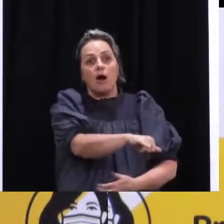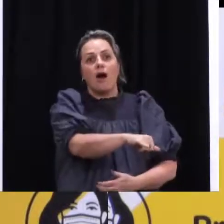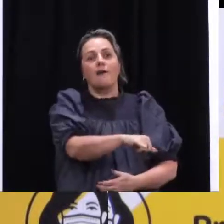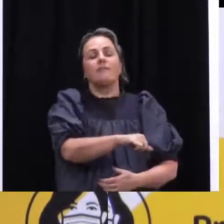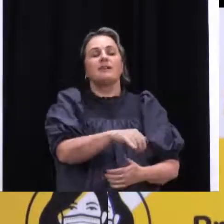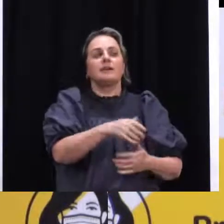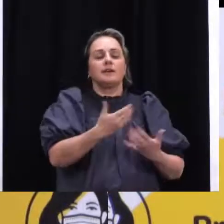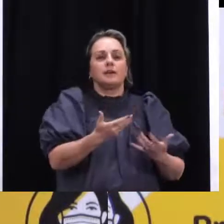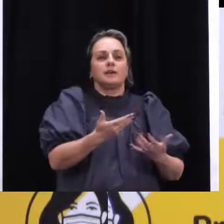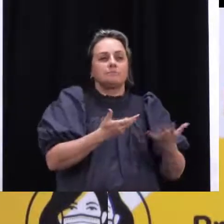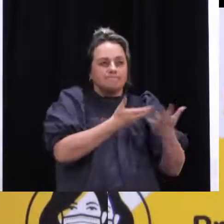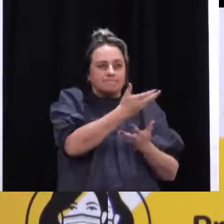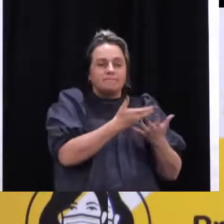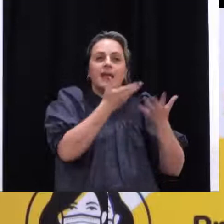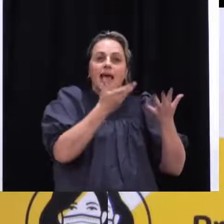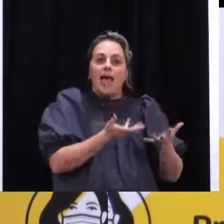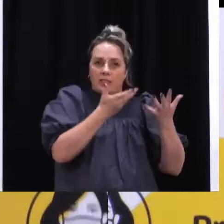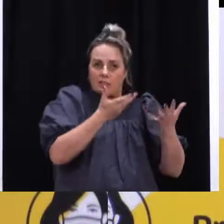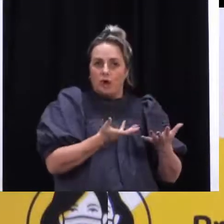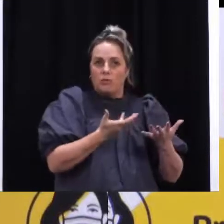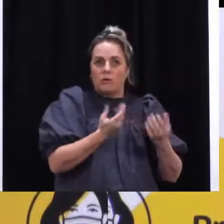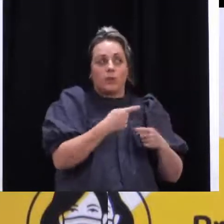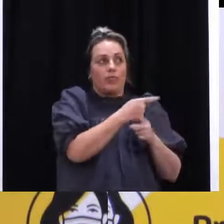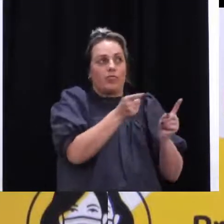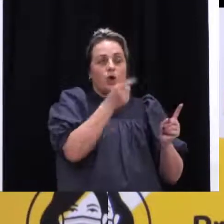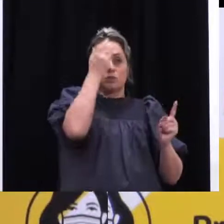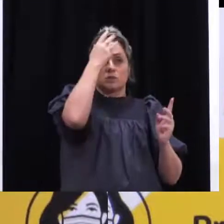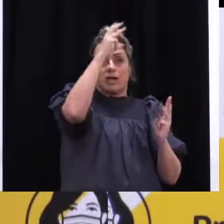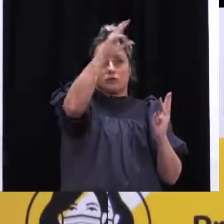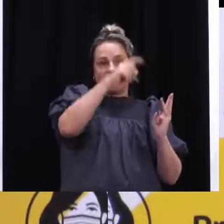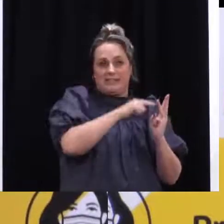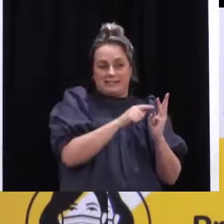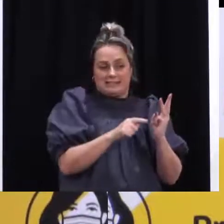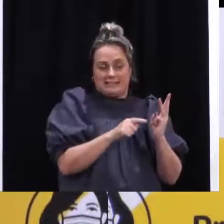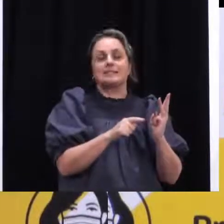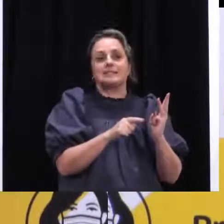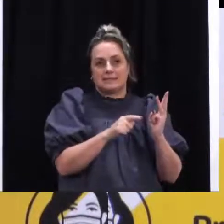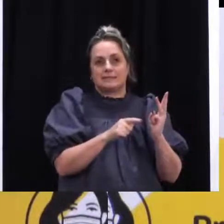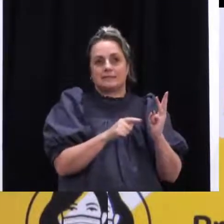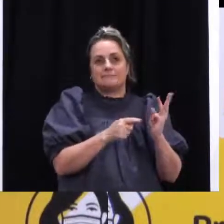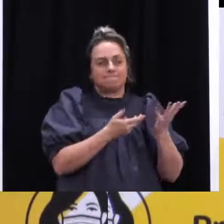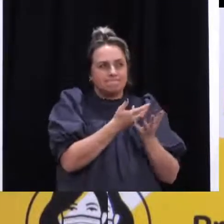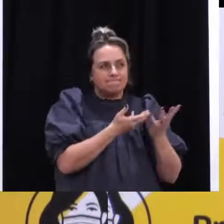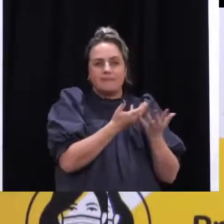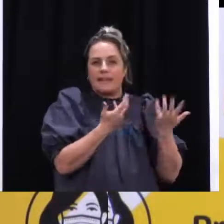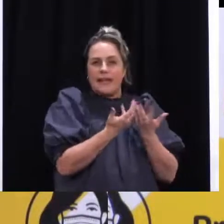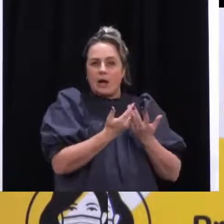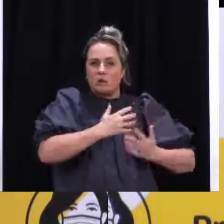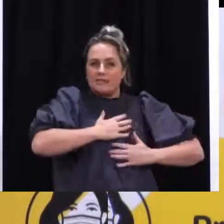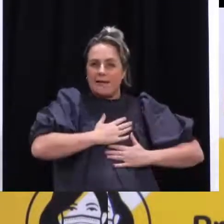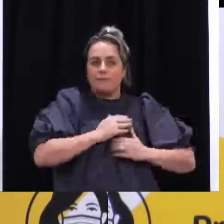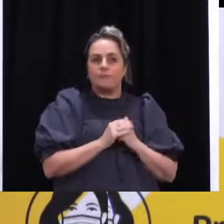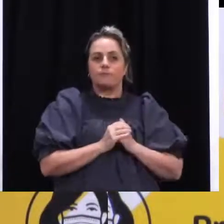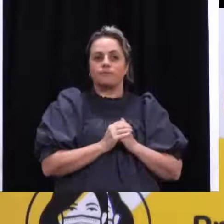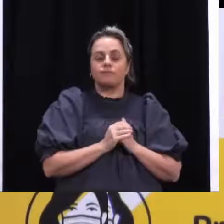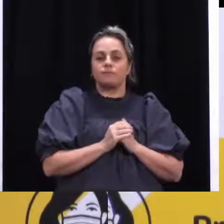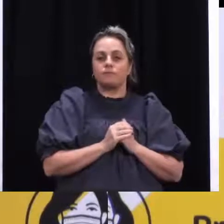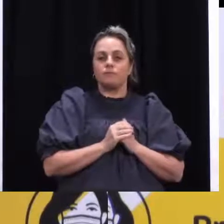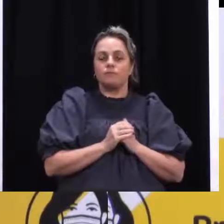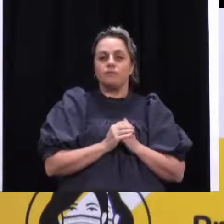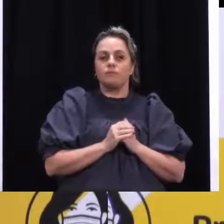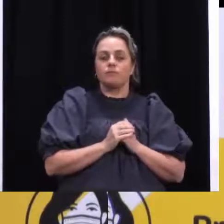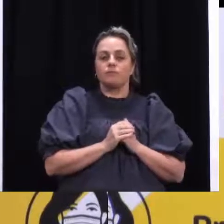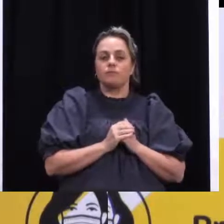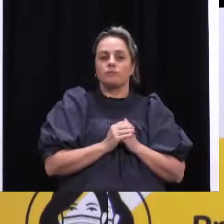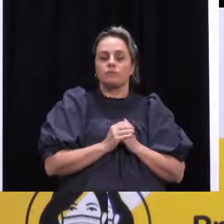that we're working through with those 3 countries to be able to do that. If we can avoid having RSE